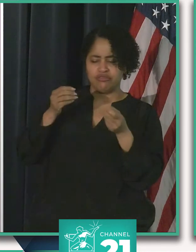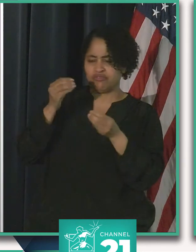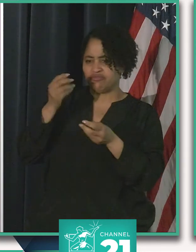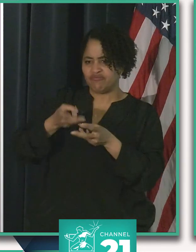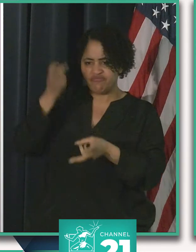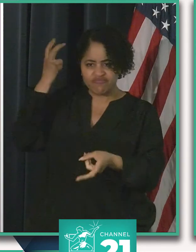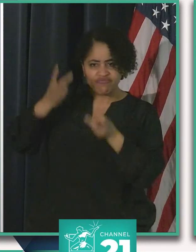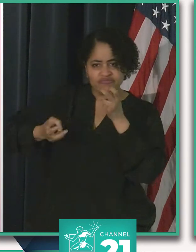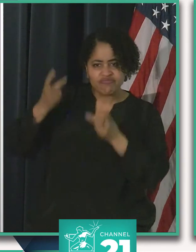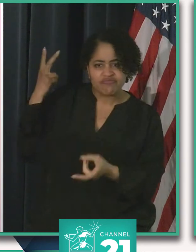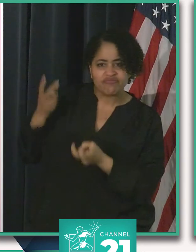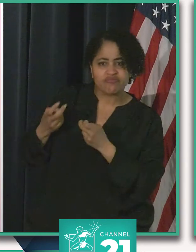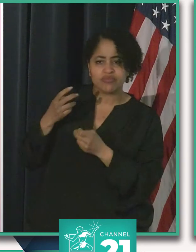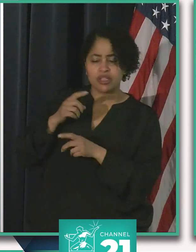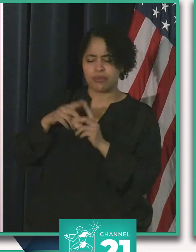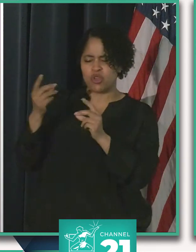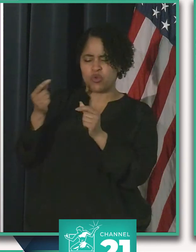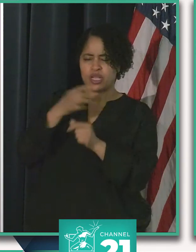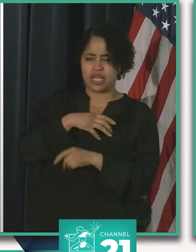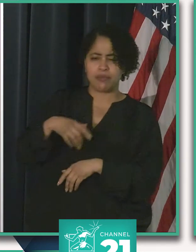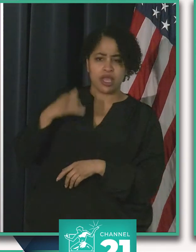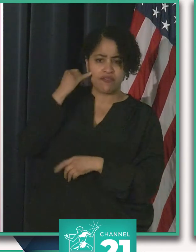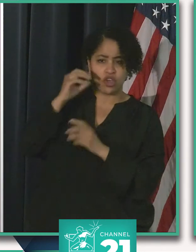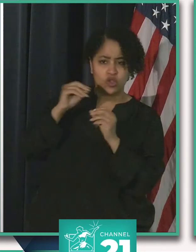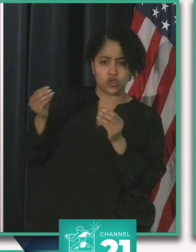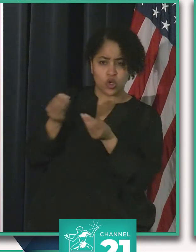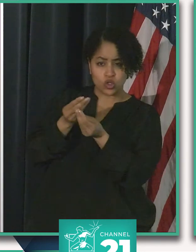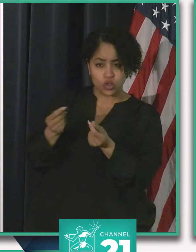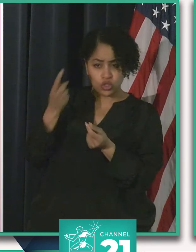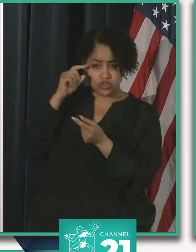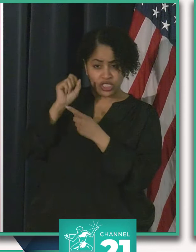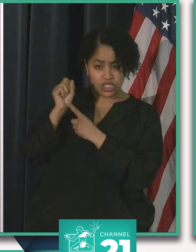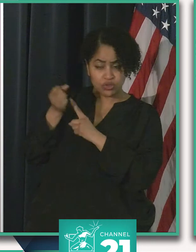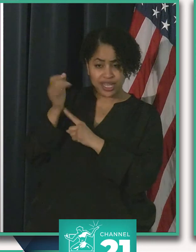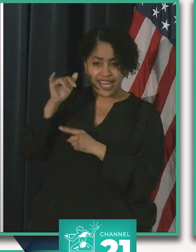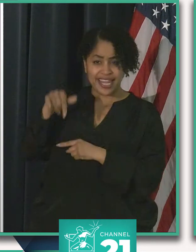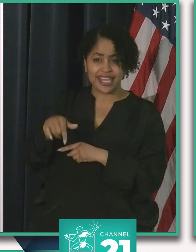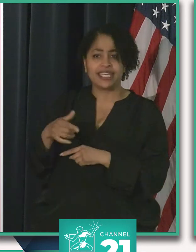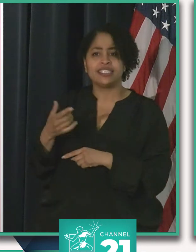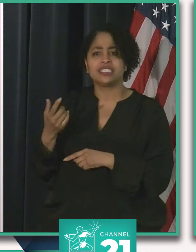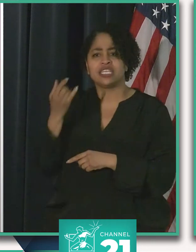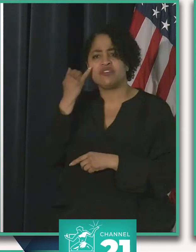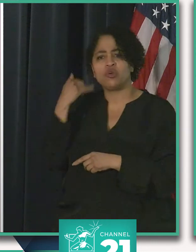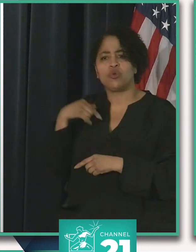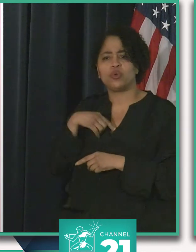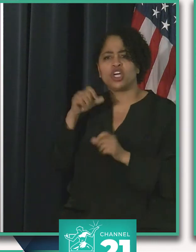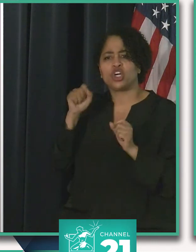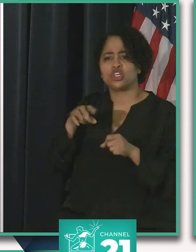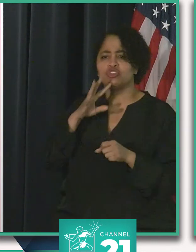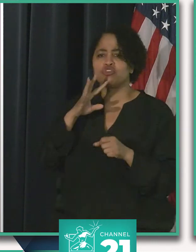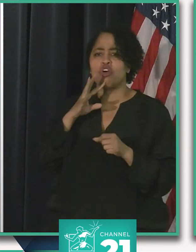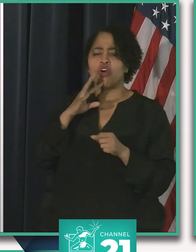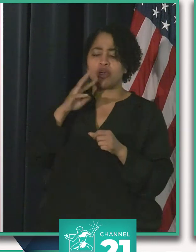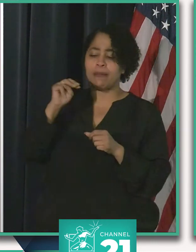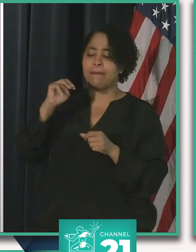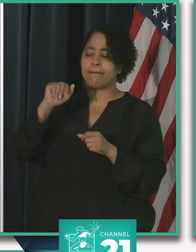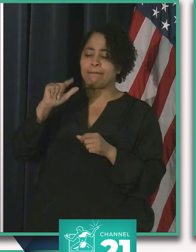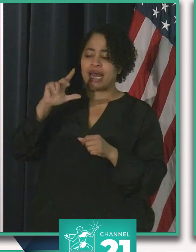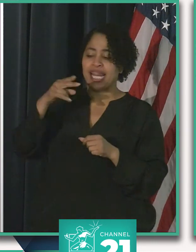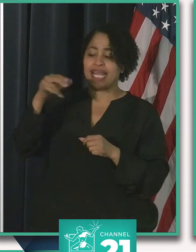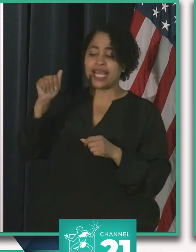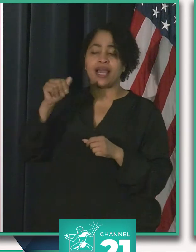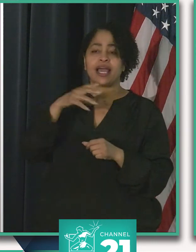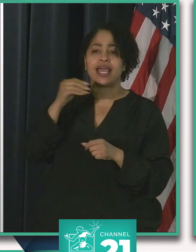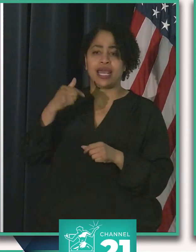Mayor, if we don't have any solutions in a situation like this, if we could just talk, Malia and I